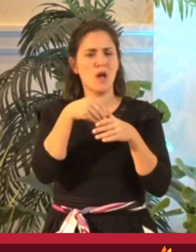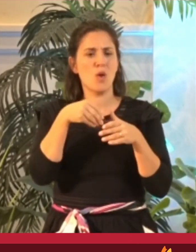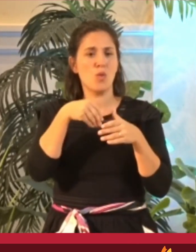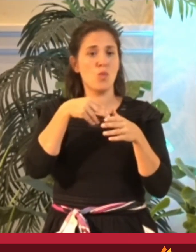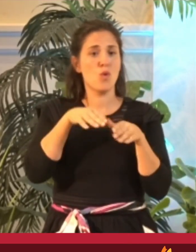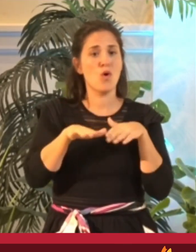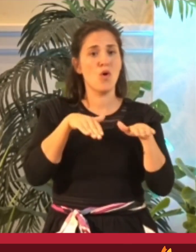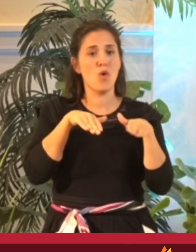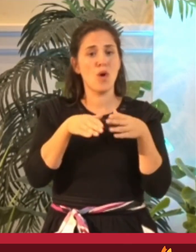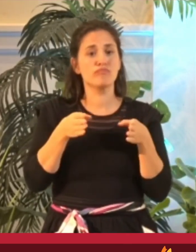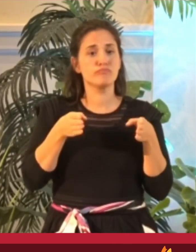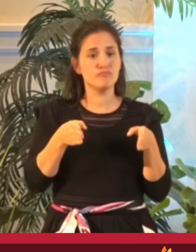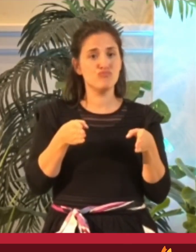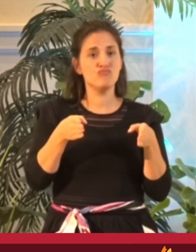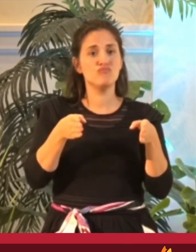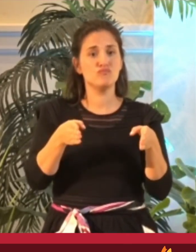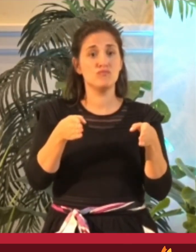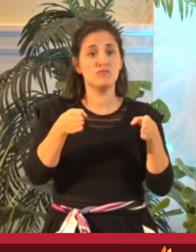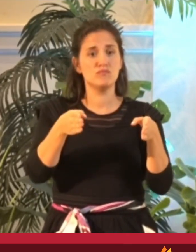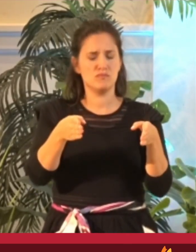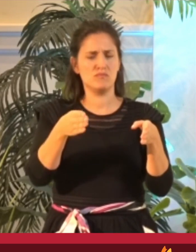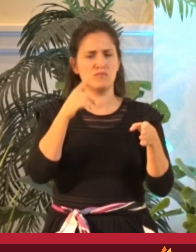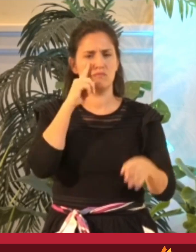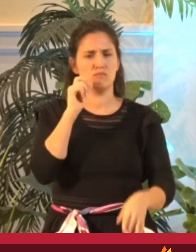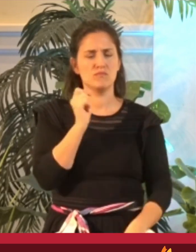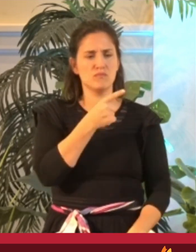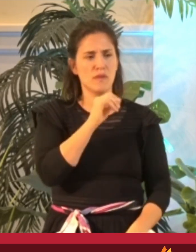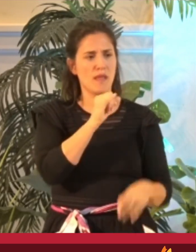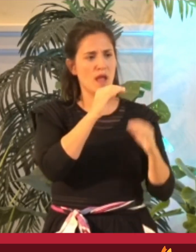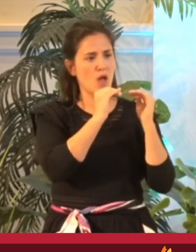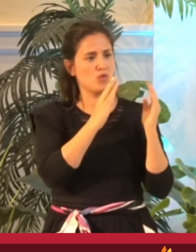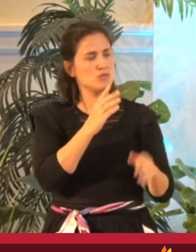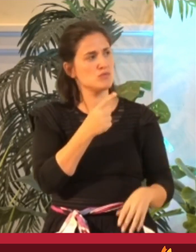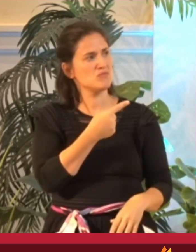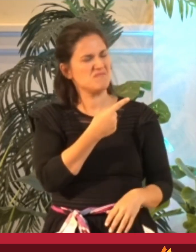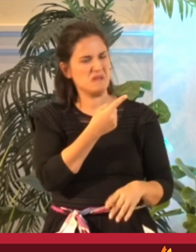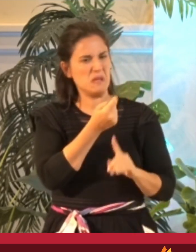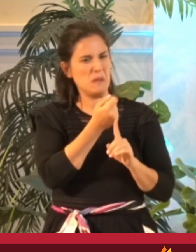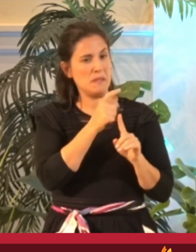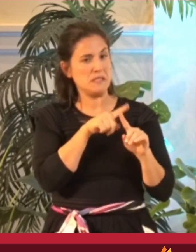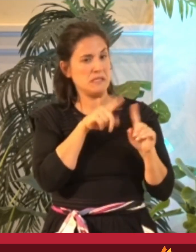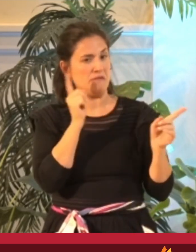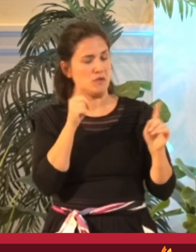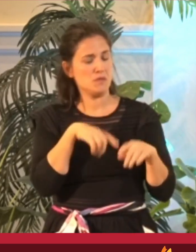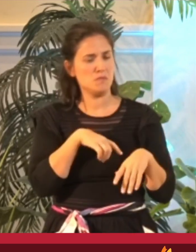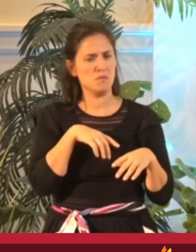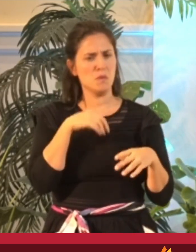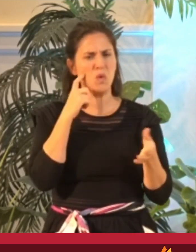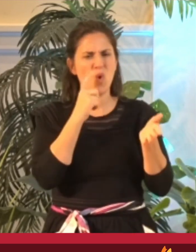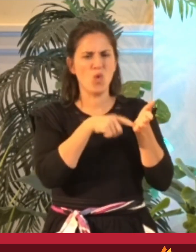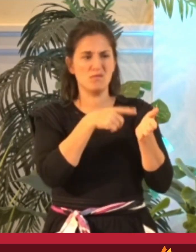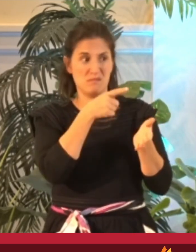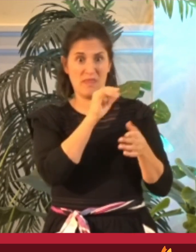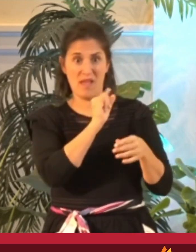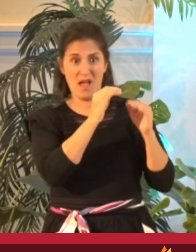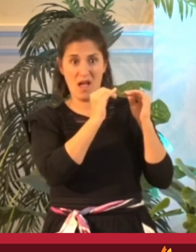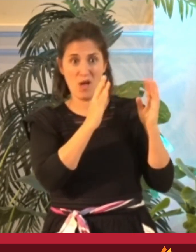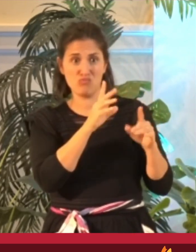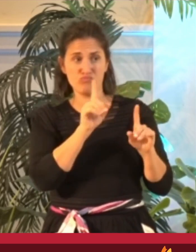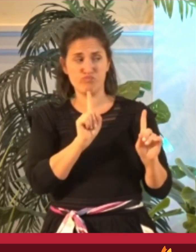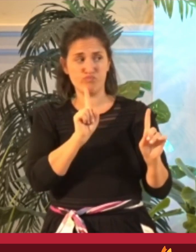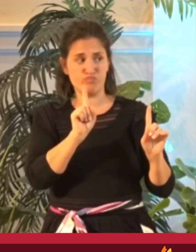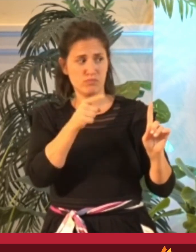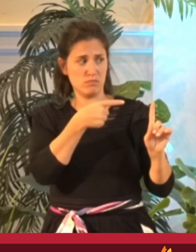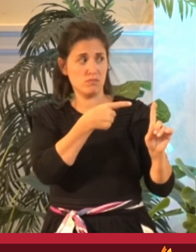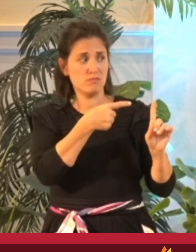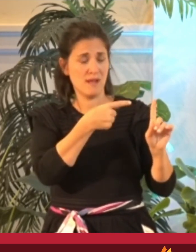little different. The lawn is overgrown with weeds so tall they sway in the